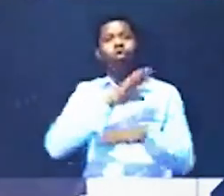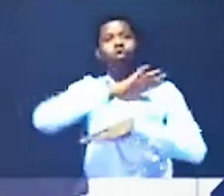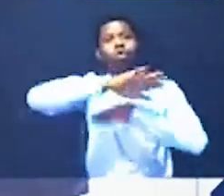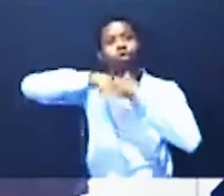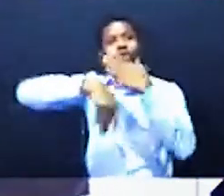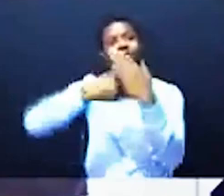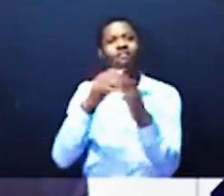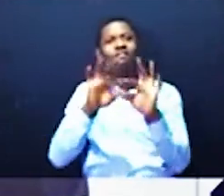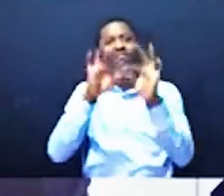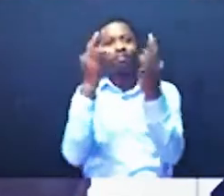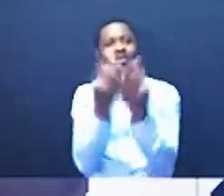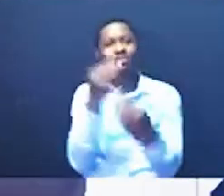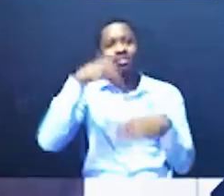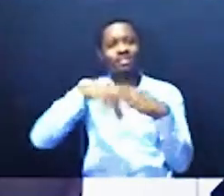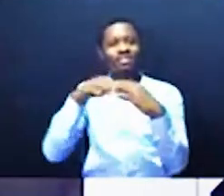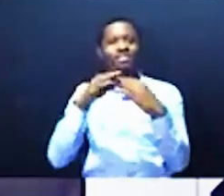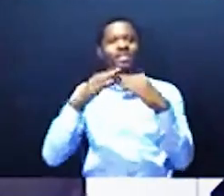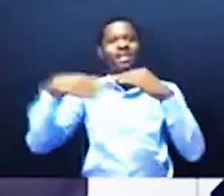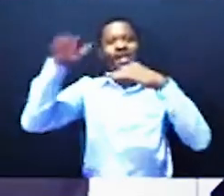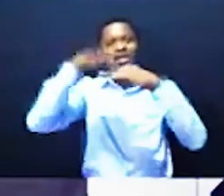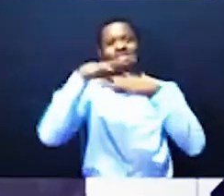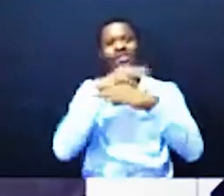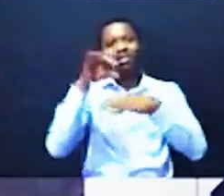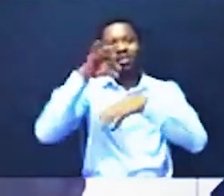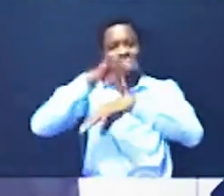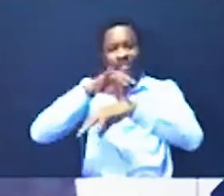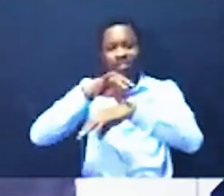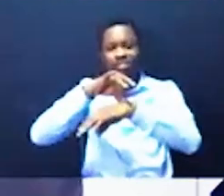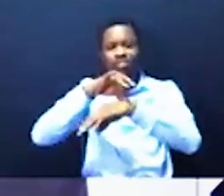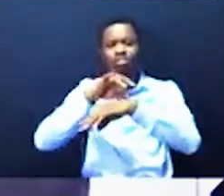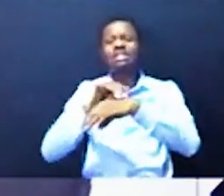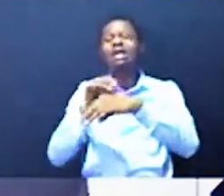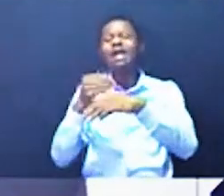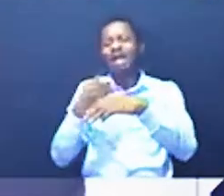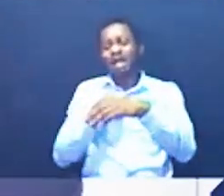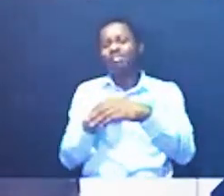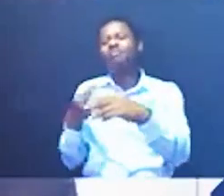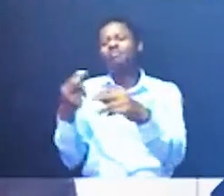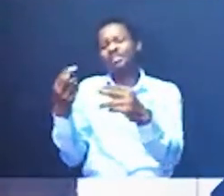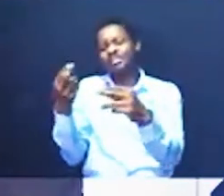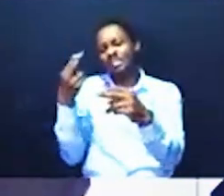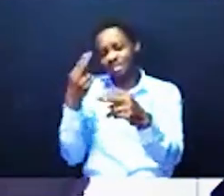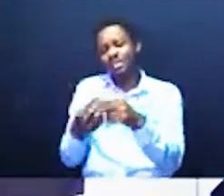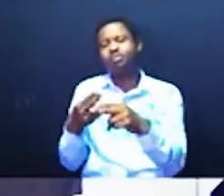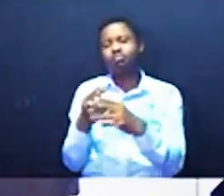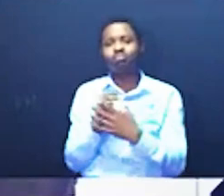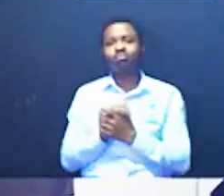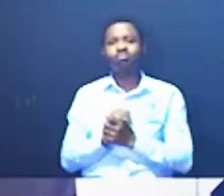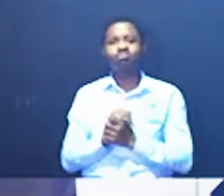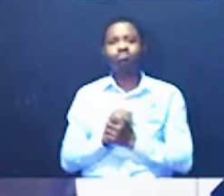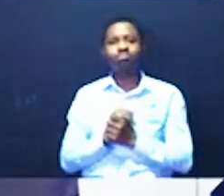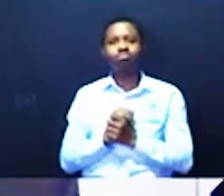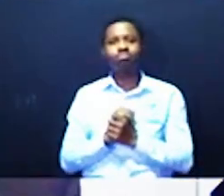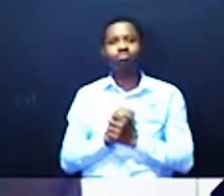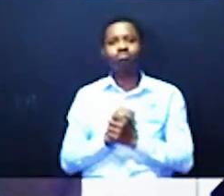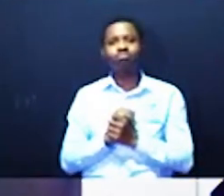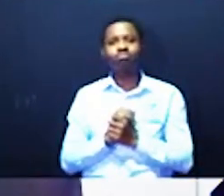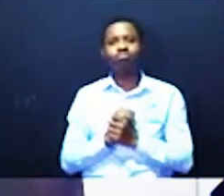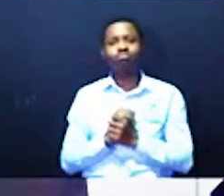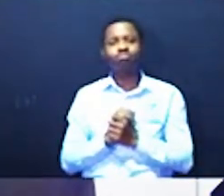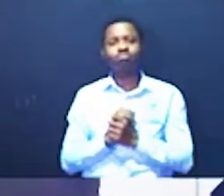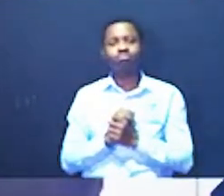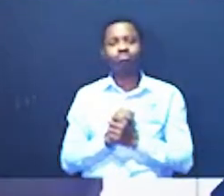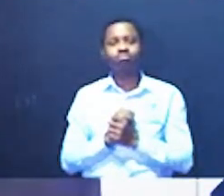family in heaven and on earth is named. Yenti ana mede me koto dwe me koto agya